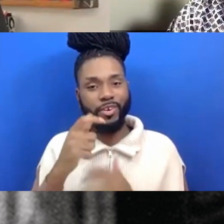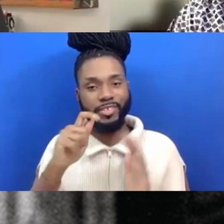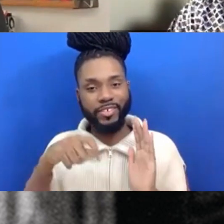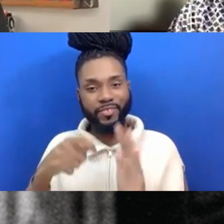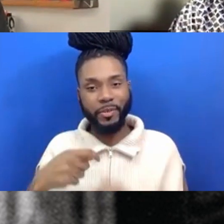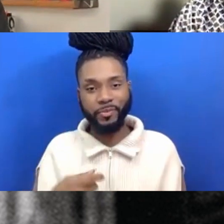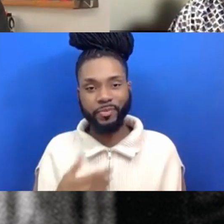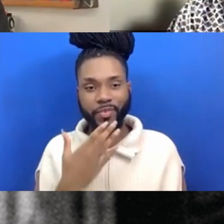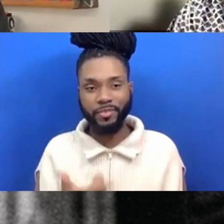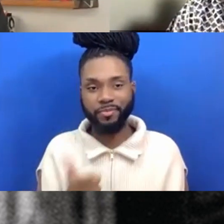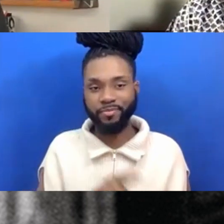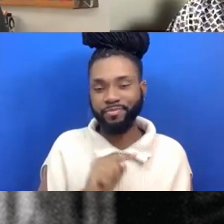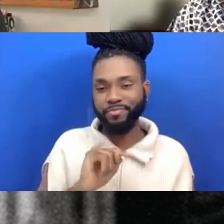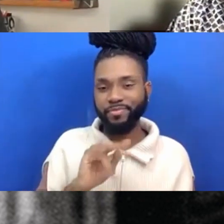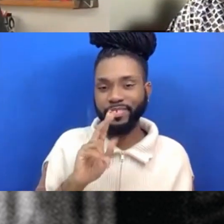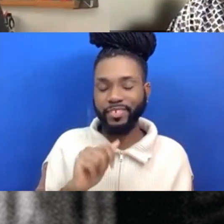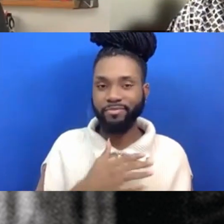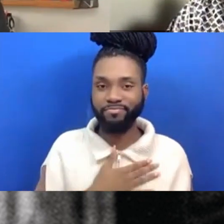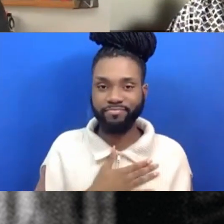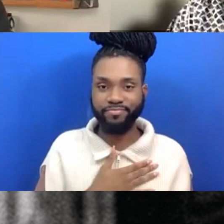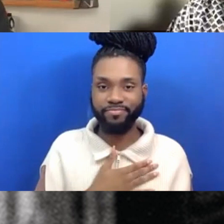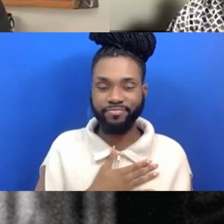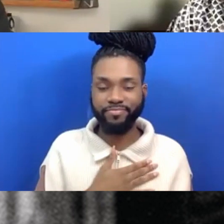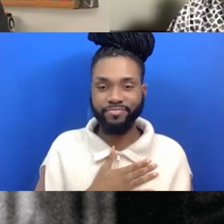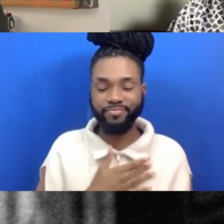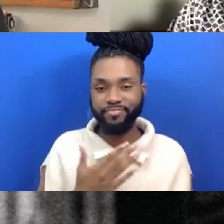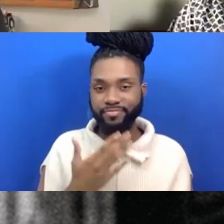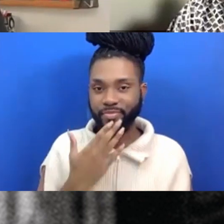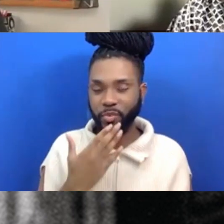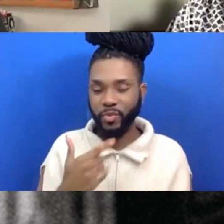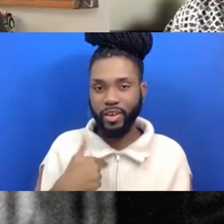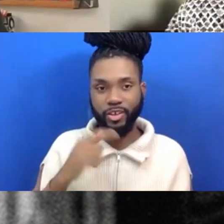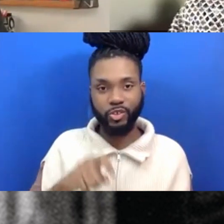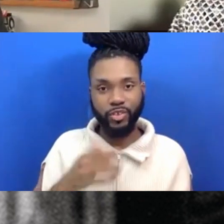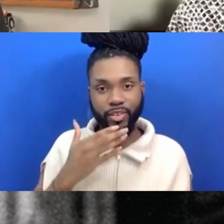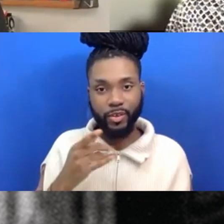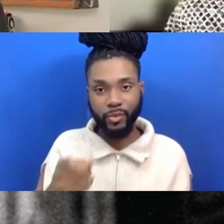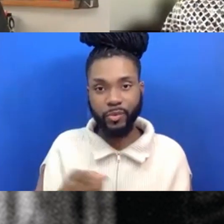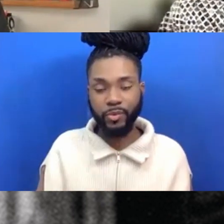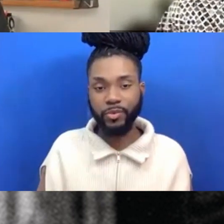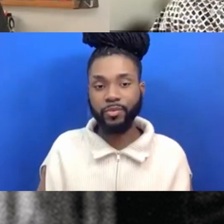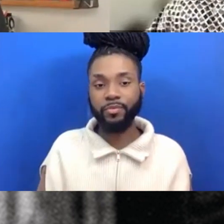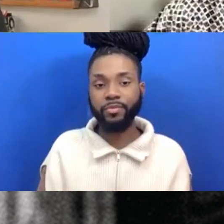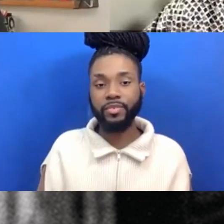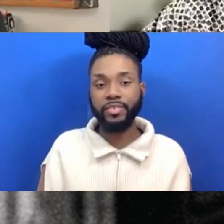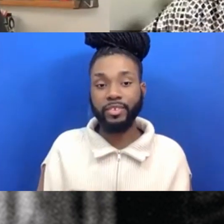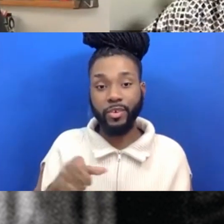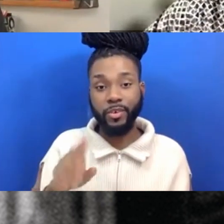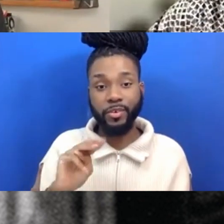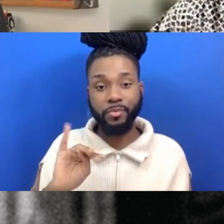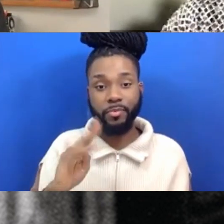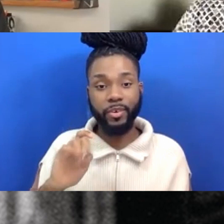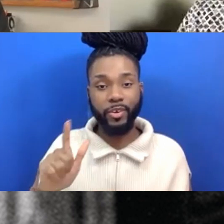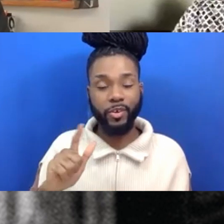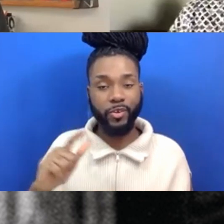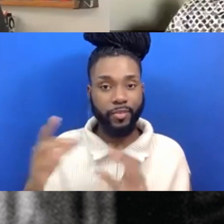you're so, oh, I need to thank you. I mean, the encounter that Michael is describing was shortly after I